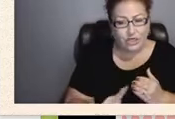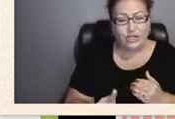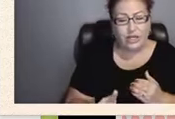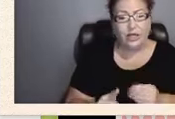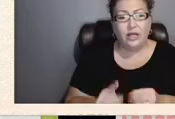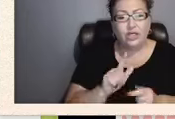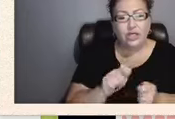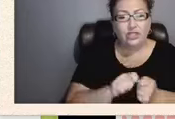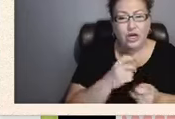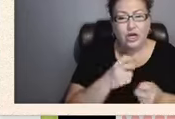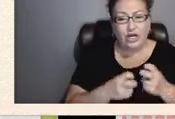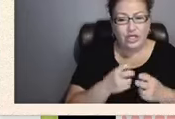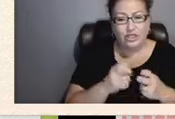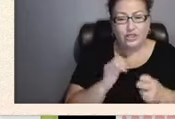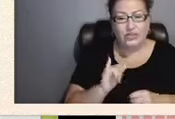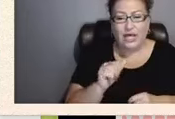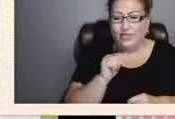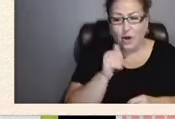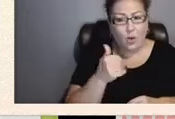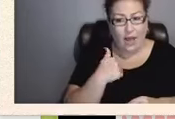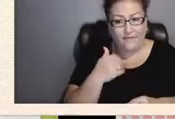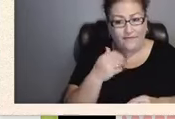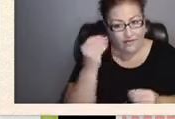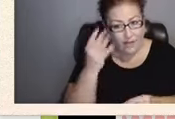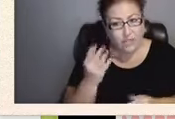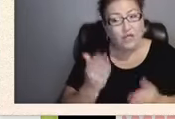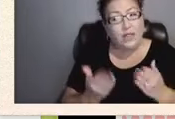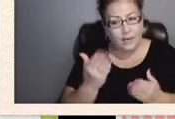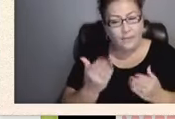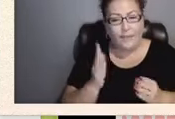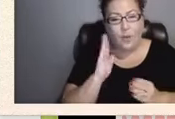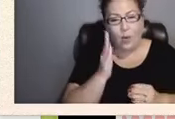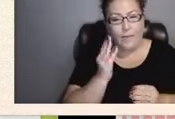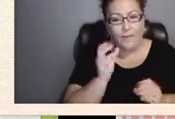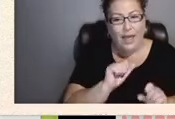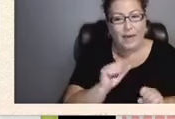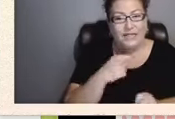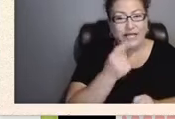If they don't have the information, they might be able to tell you where to get it. So